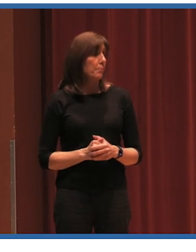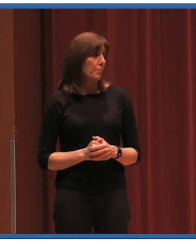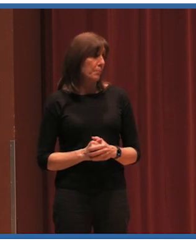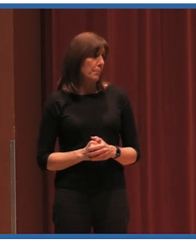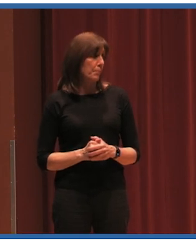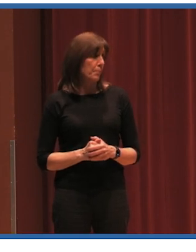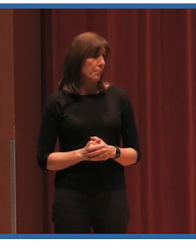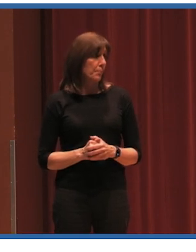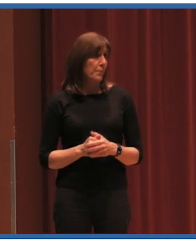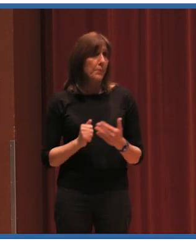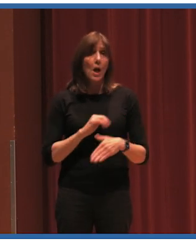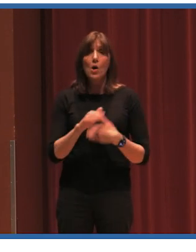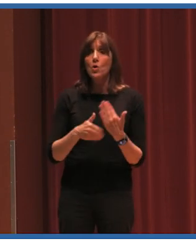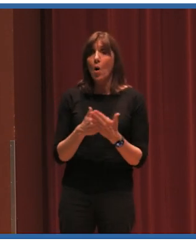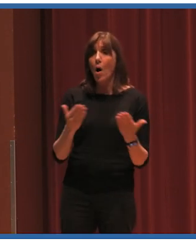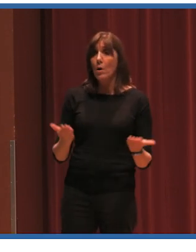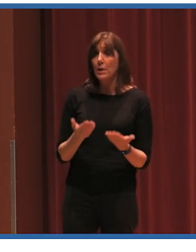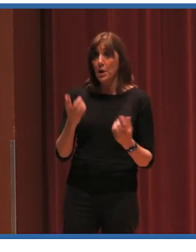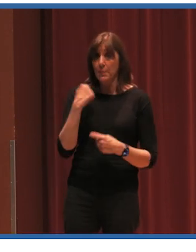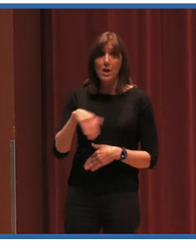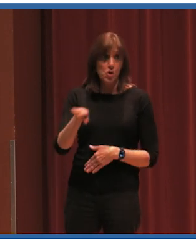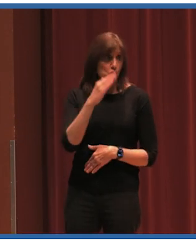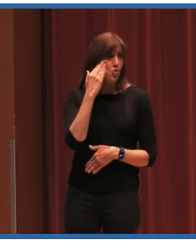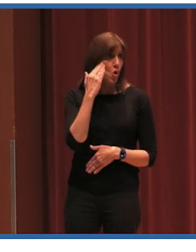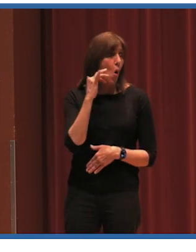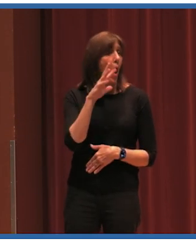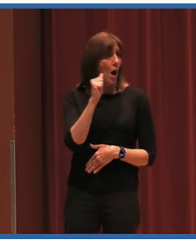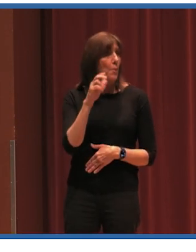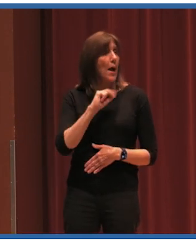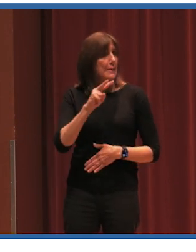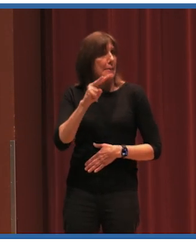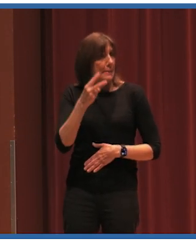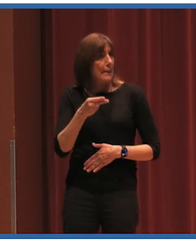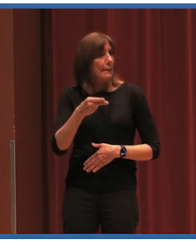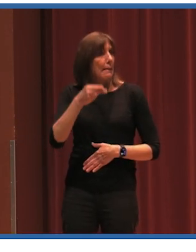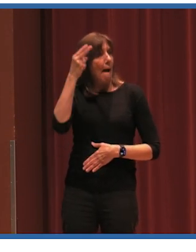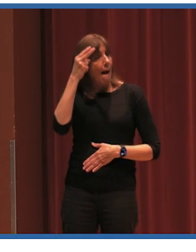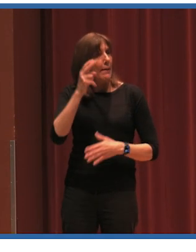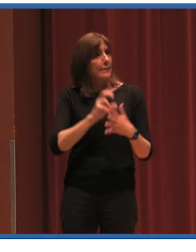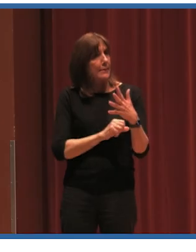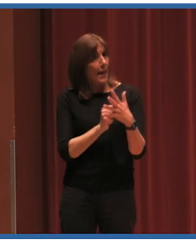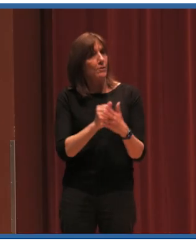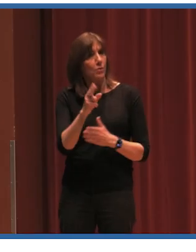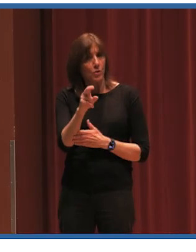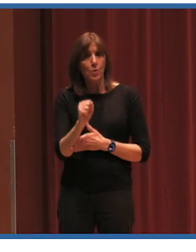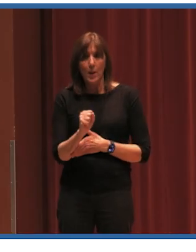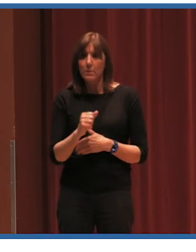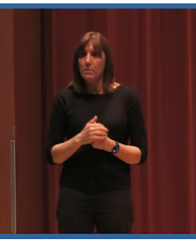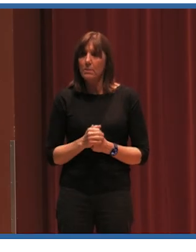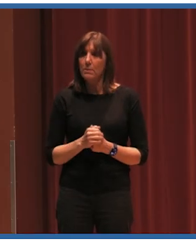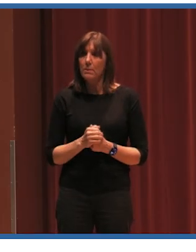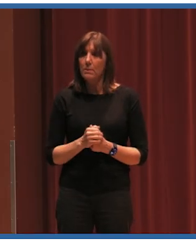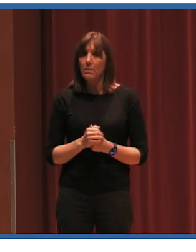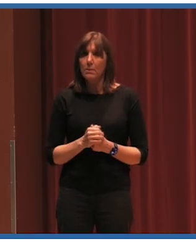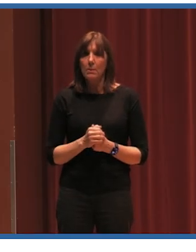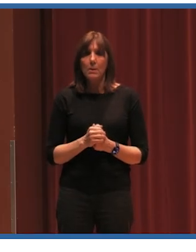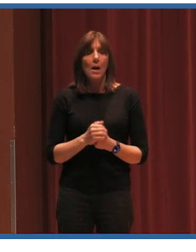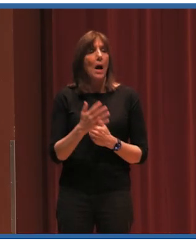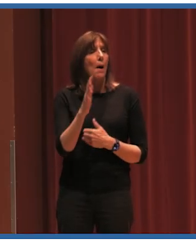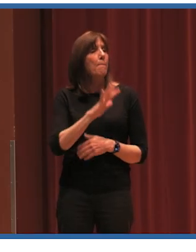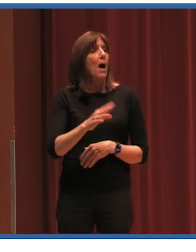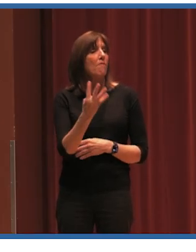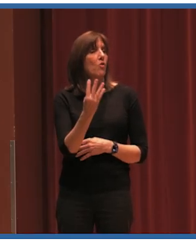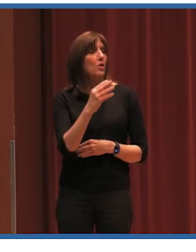No doubt you're all here because you already know that Iowa has the second highest rate of new cancers in the U.S. Our rate is about